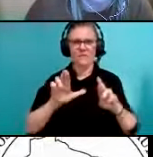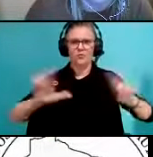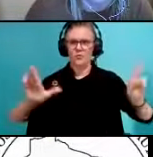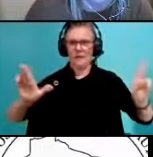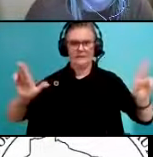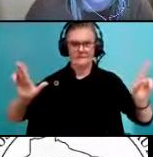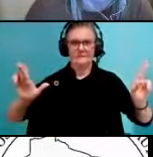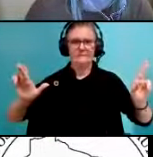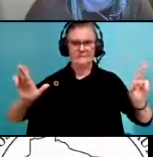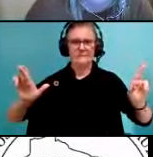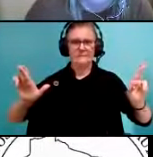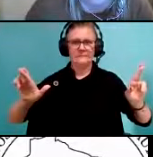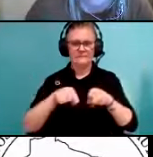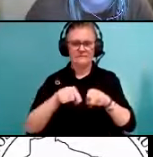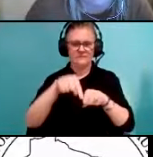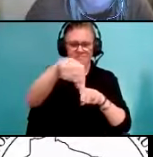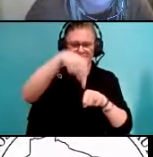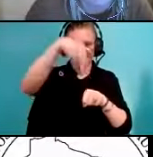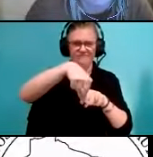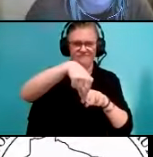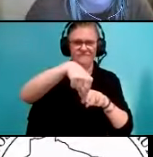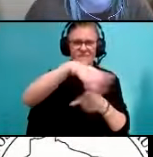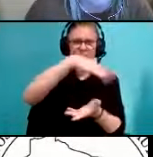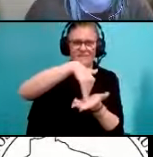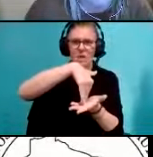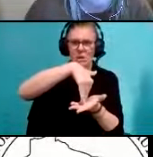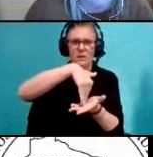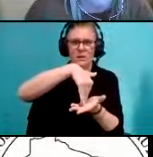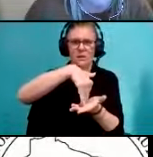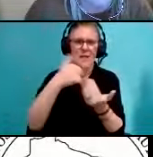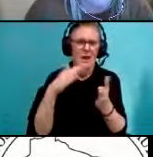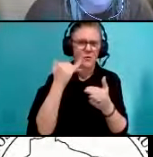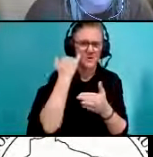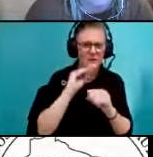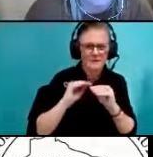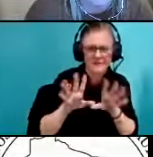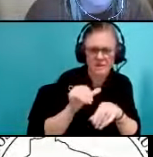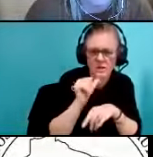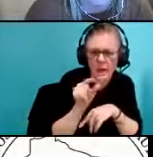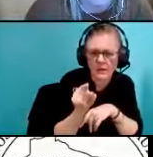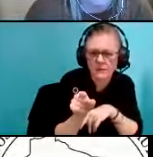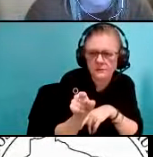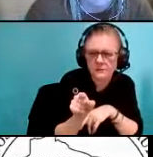So next to the platform of the station. I'm not sure if that's answering one of the questions.